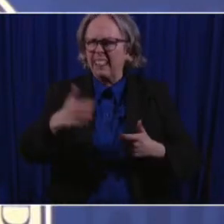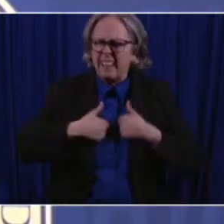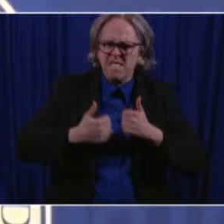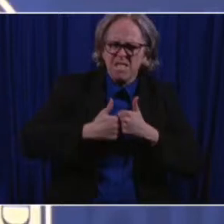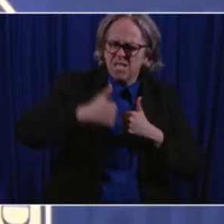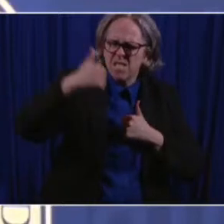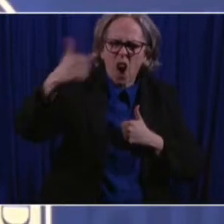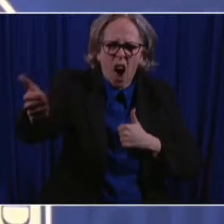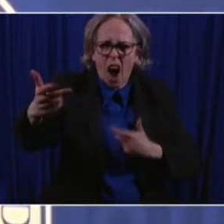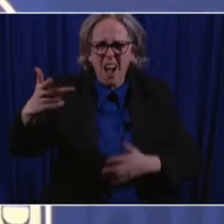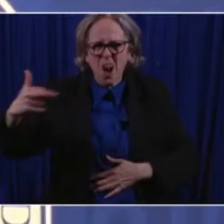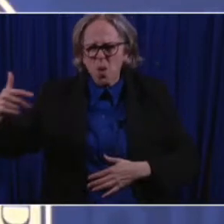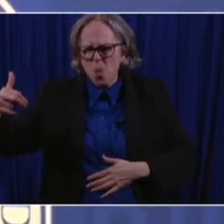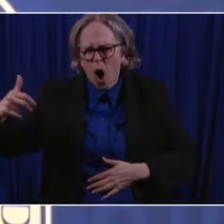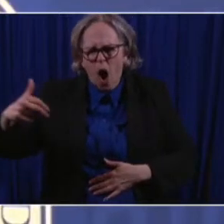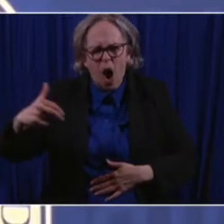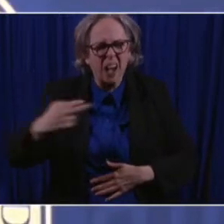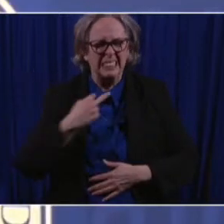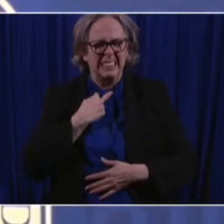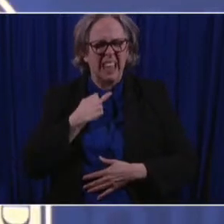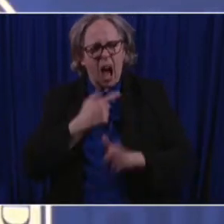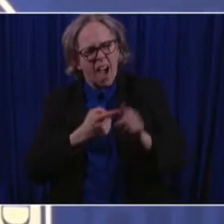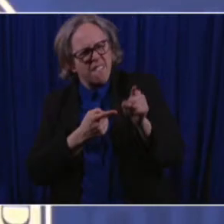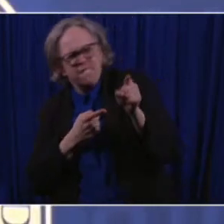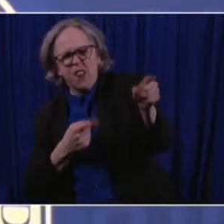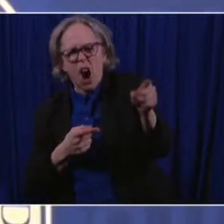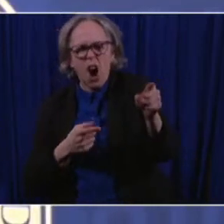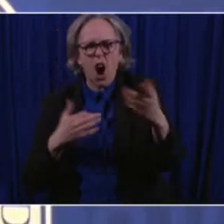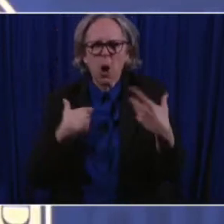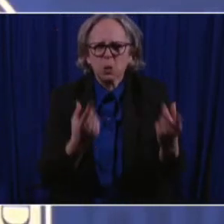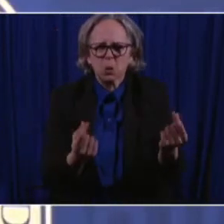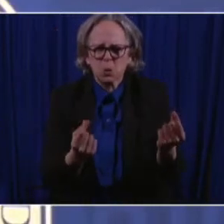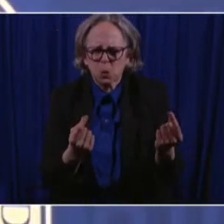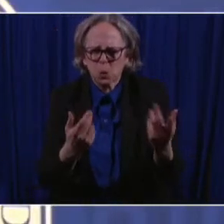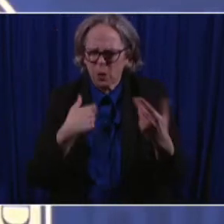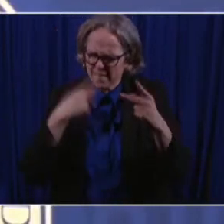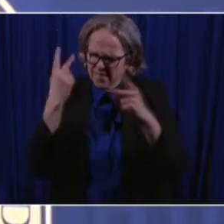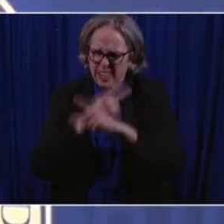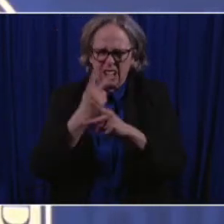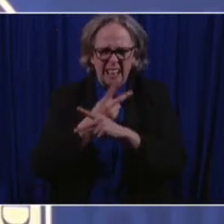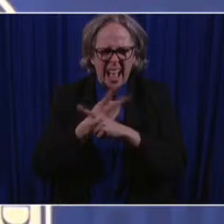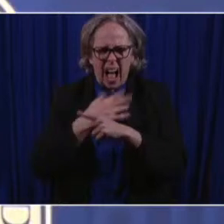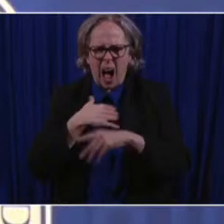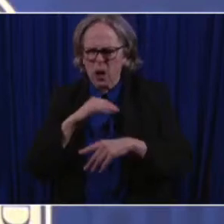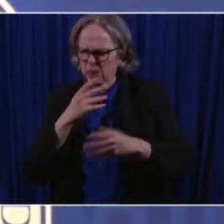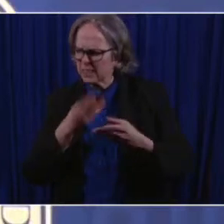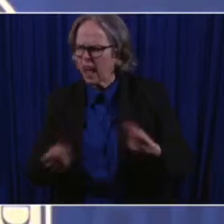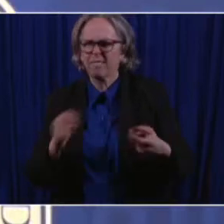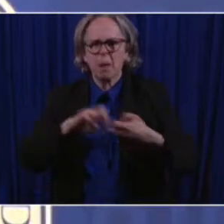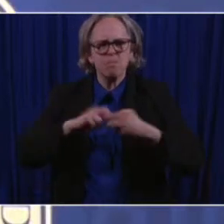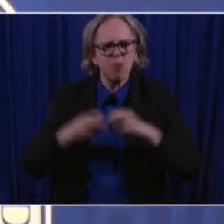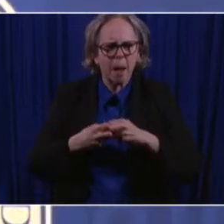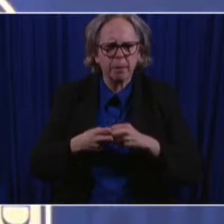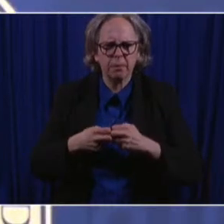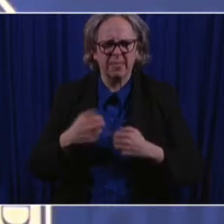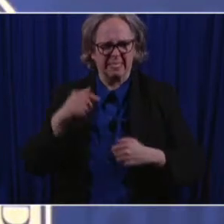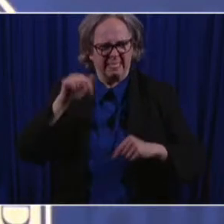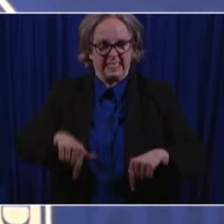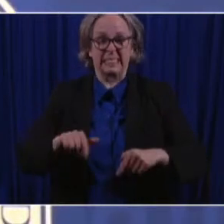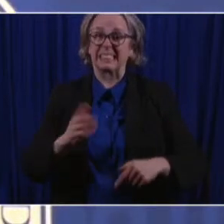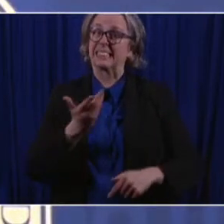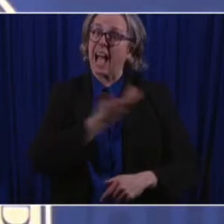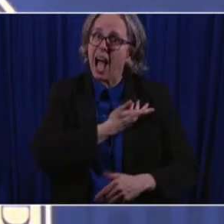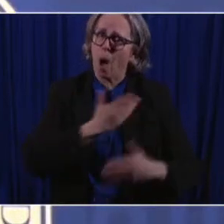It really truly is an initiative that this community has done to be able to respond to it throughout this event. I